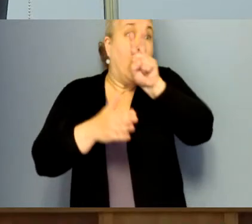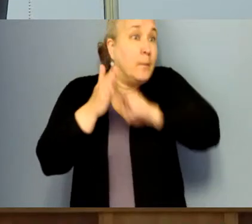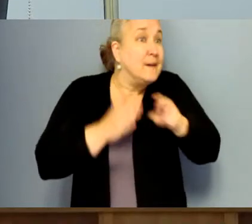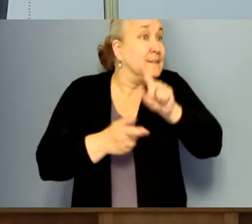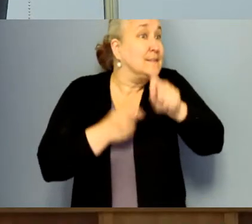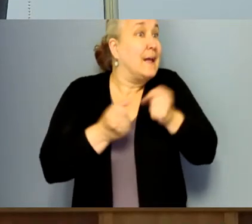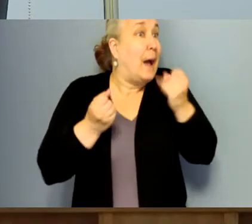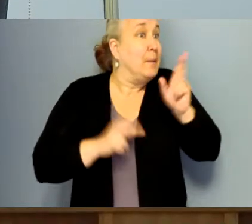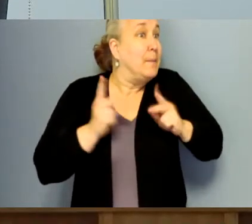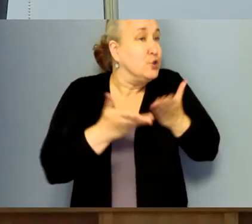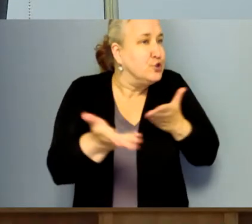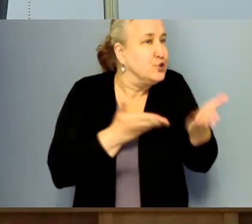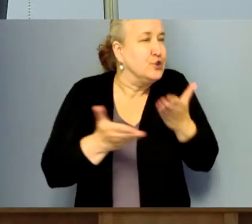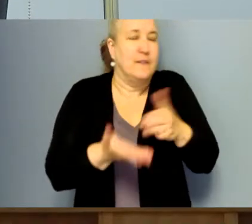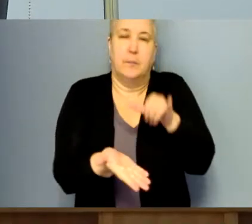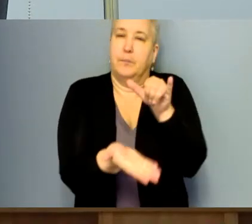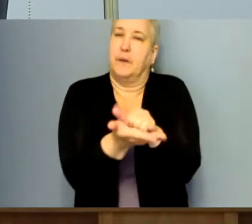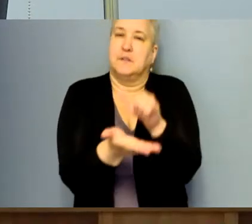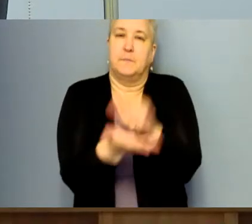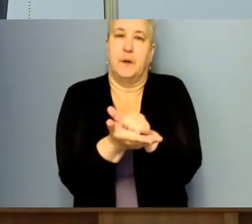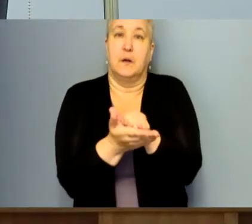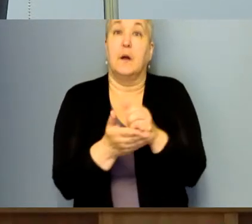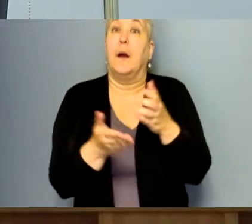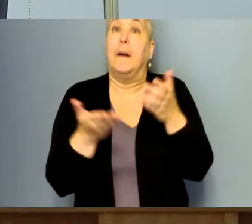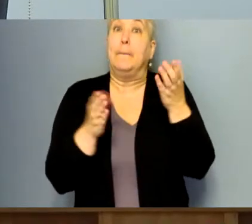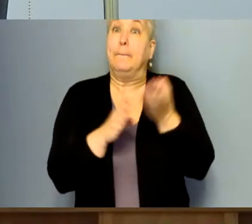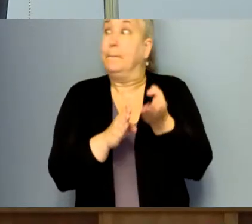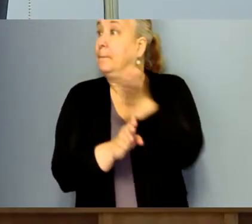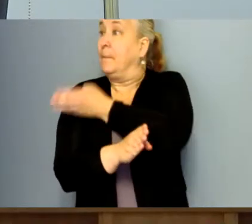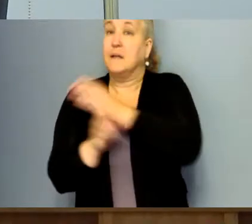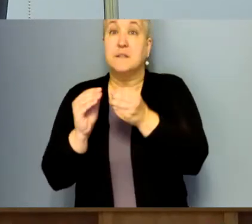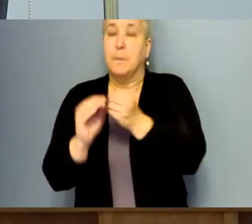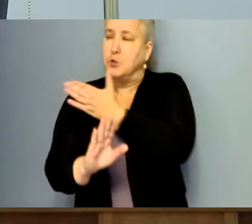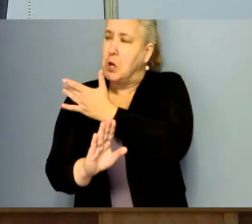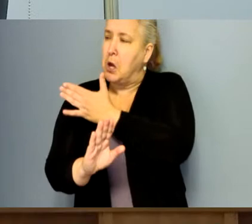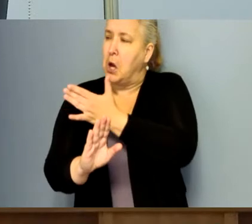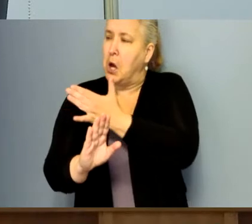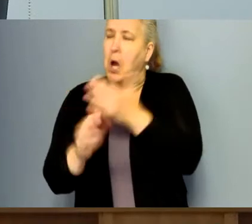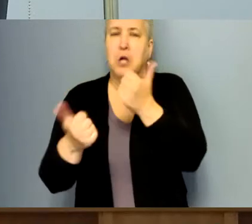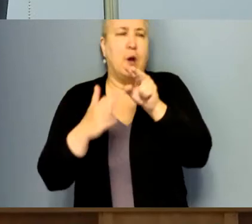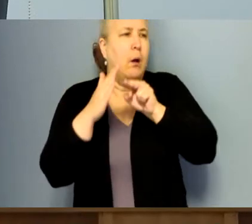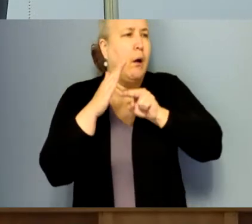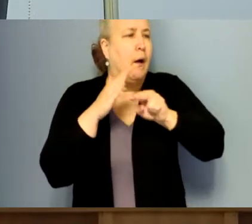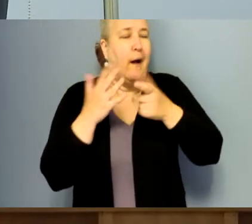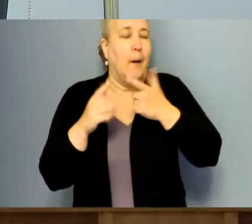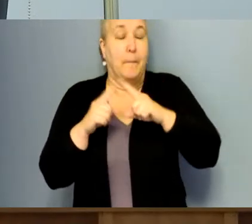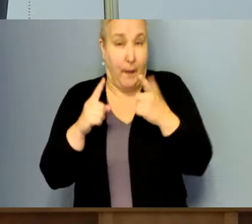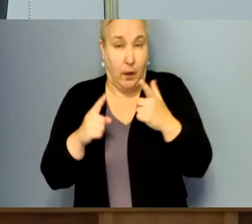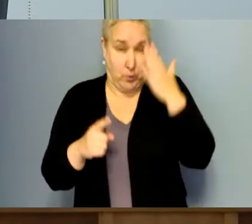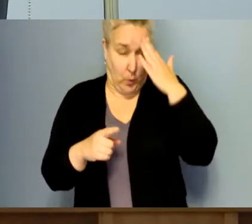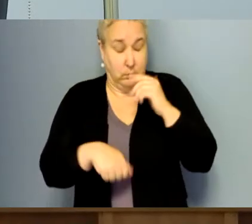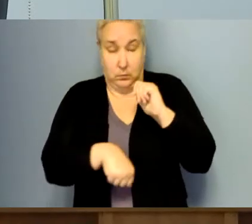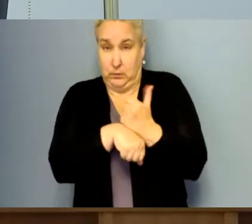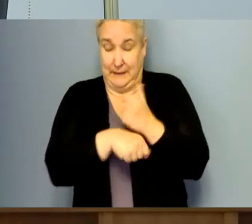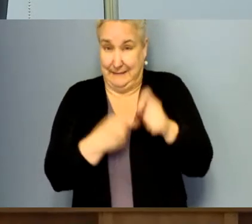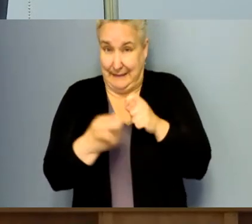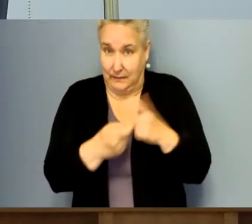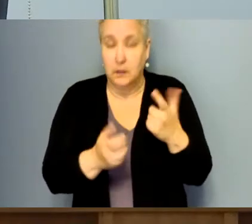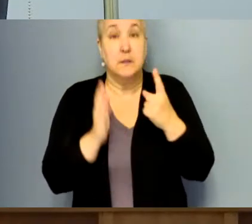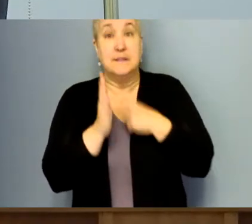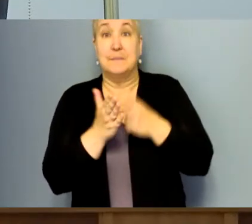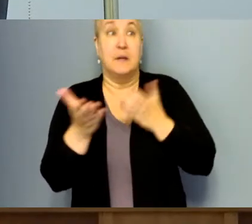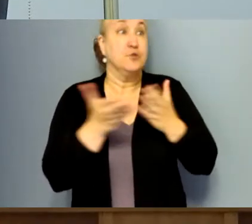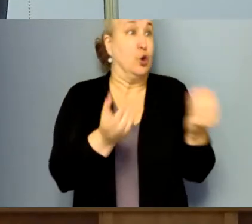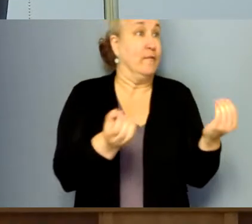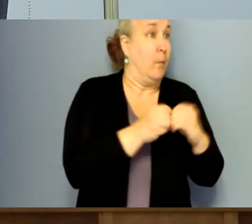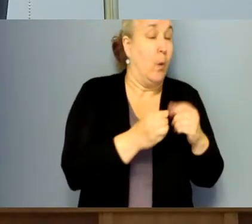you're going to serve. You can use past trends and try to anticipate how many people you think you're going to serve. In some cases, you serve more, in which